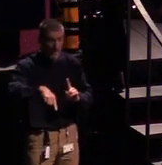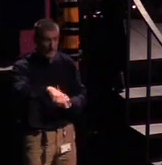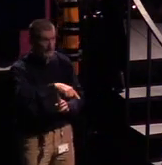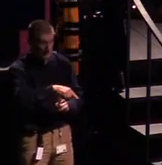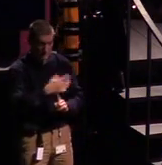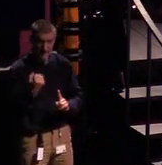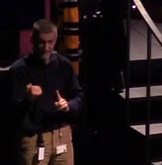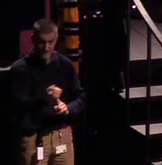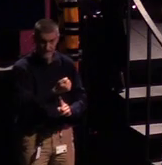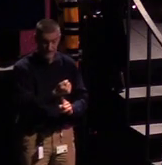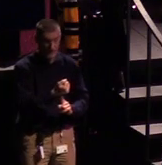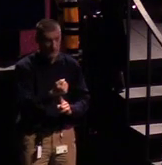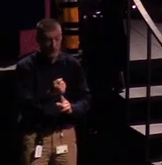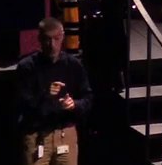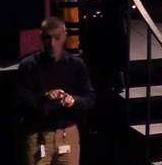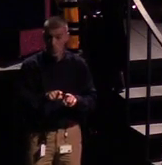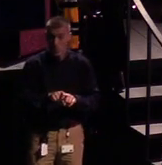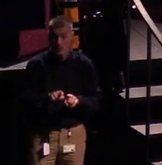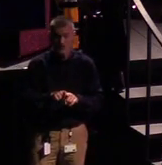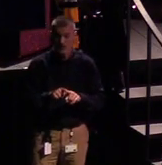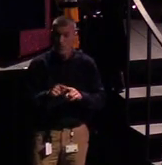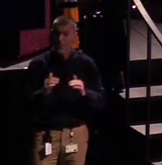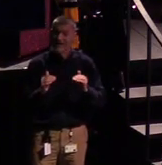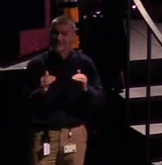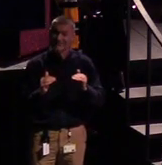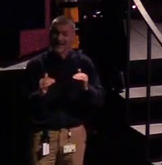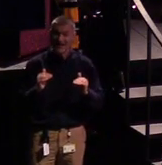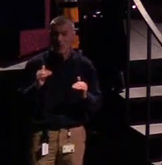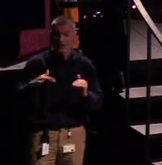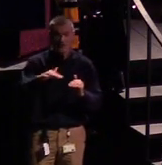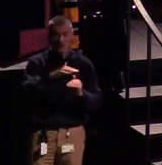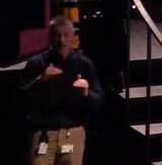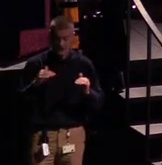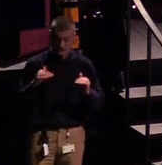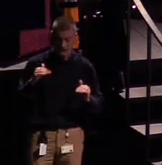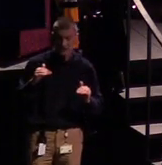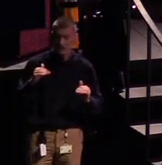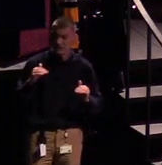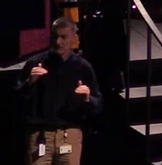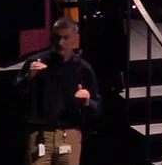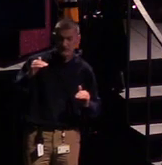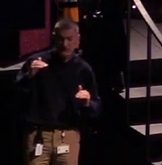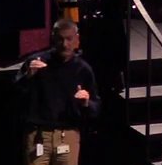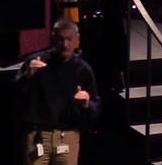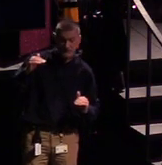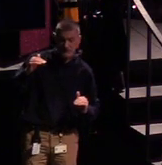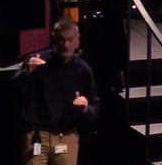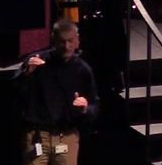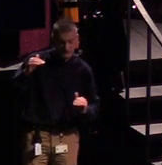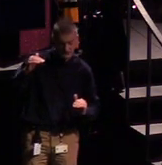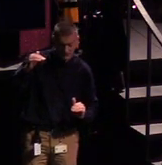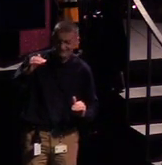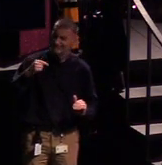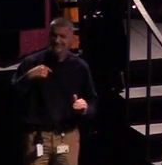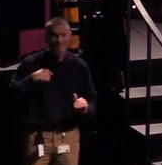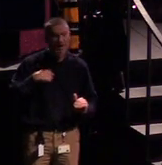and the ever increasing inequalities within our society biscuit and it can't be passive